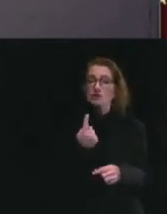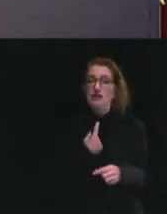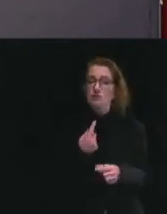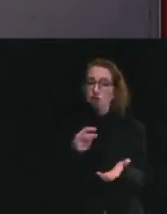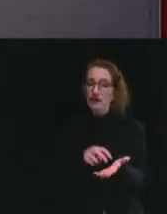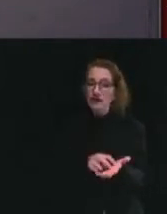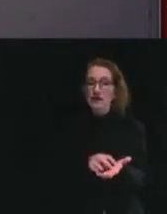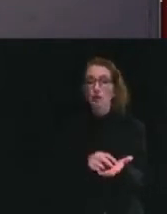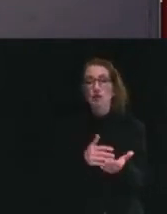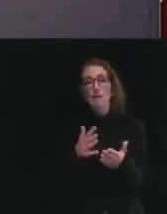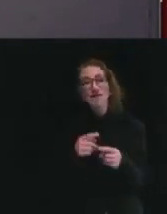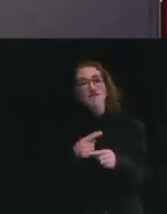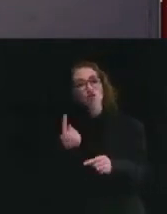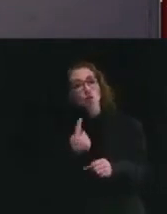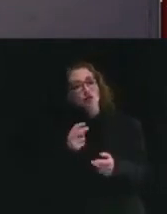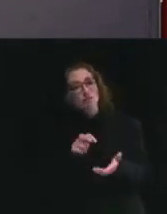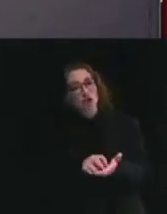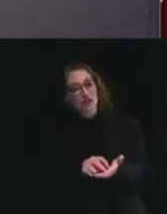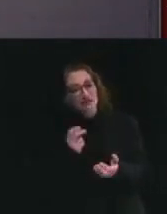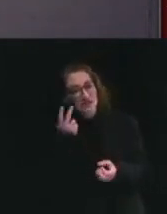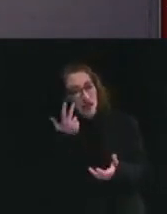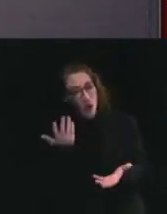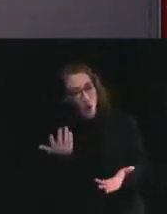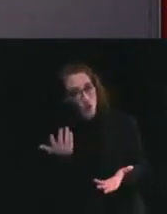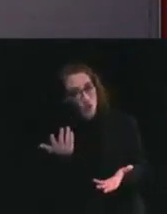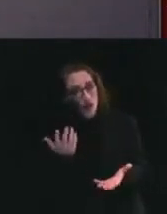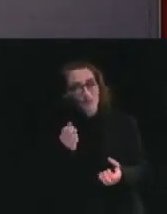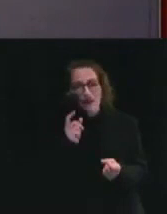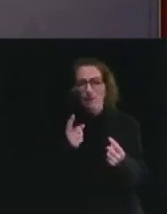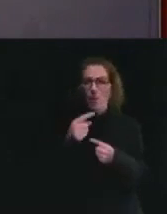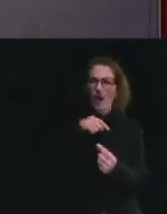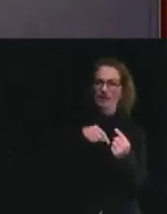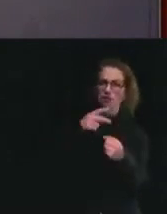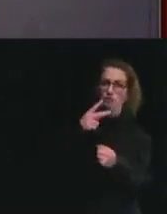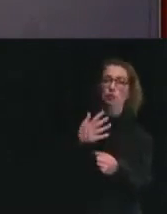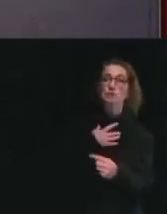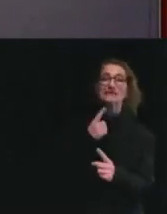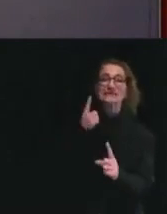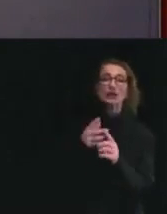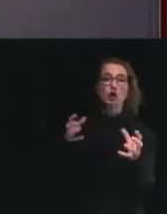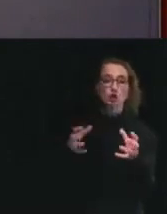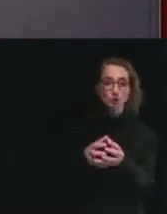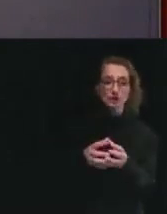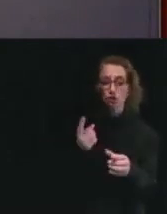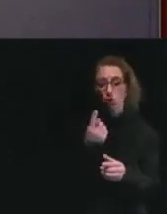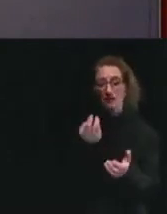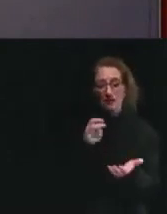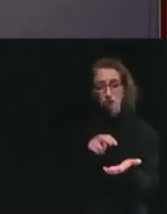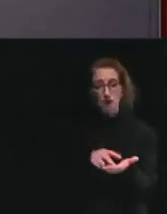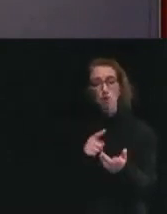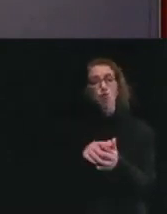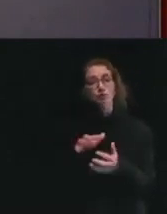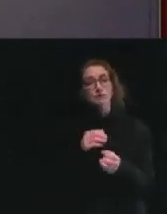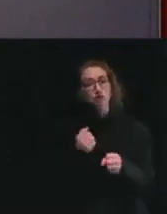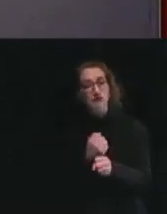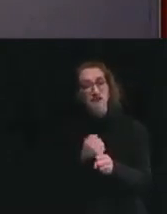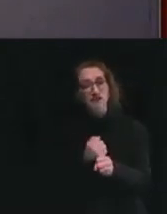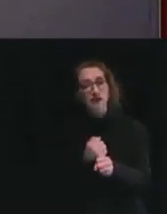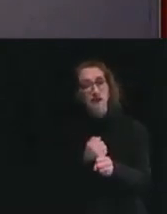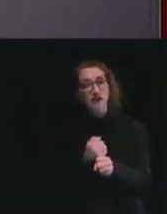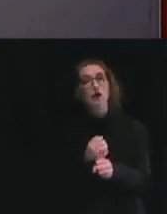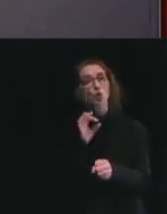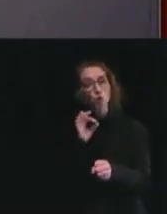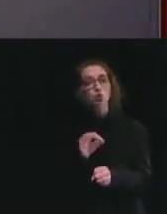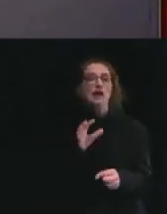looks like freelance with one activity and freelance with more activities. We could also say, though, we've definitely reached our target groups,